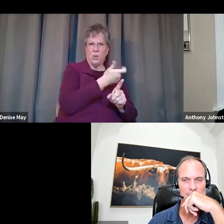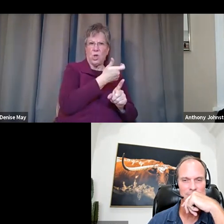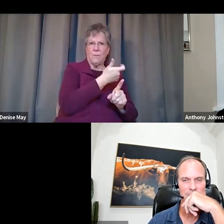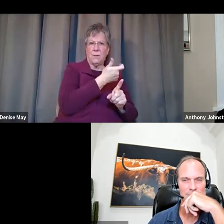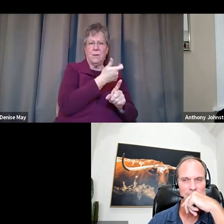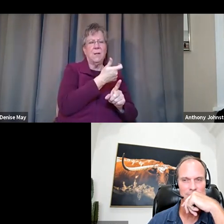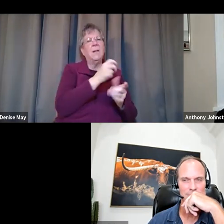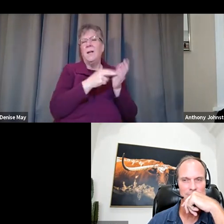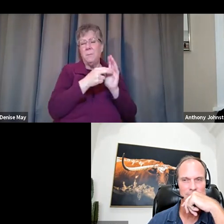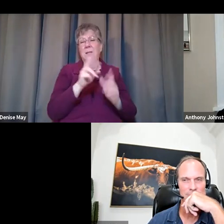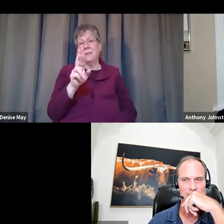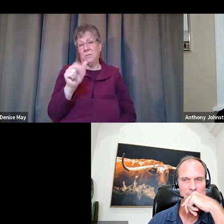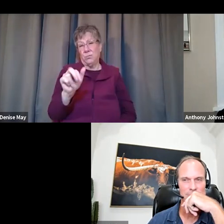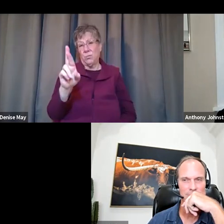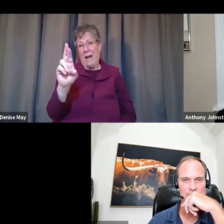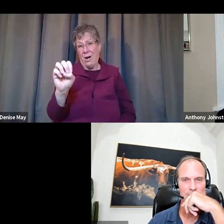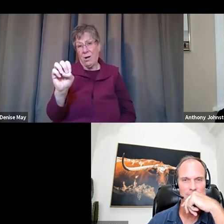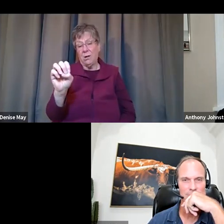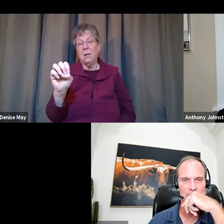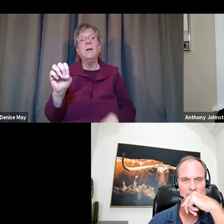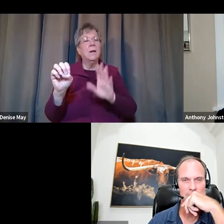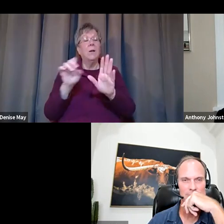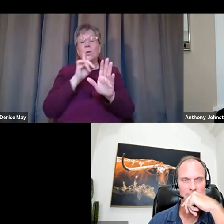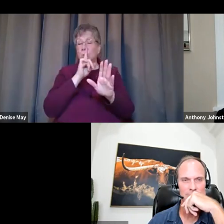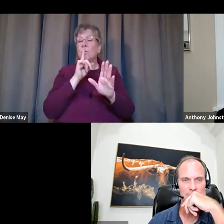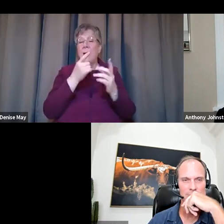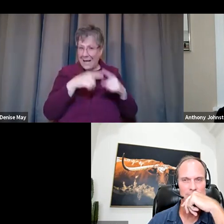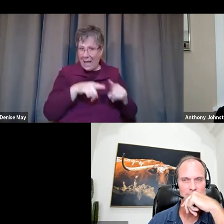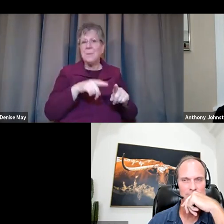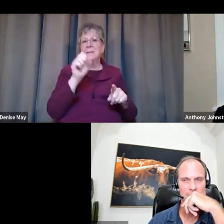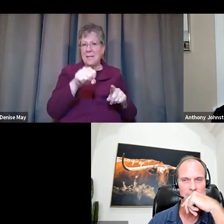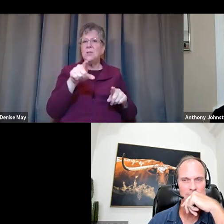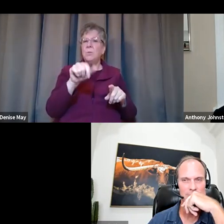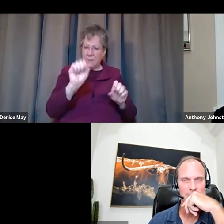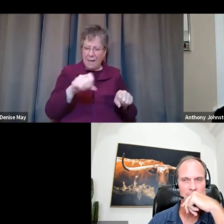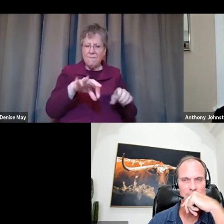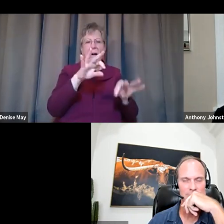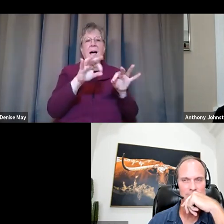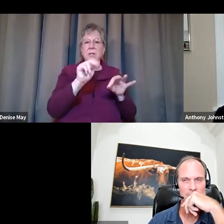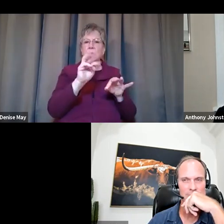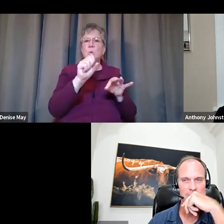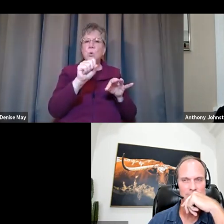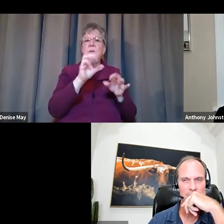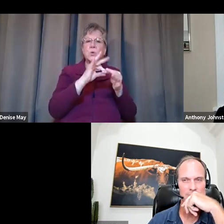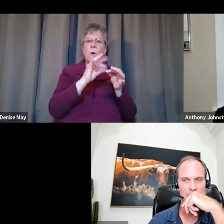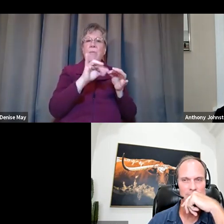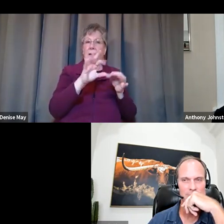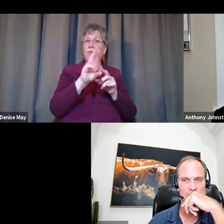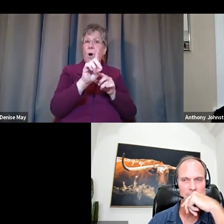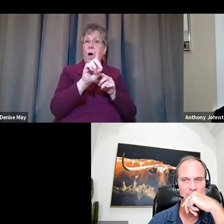extremely rare. No question, there are cases where it happens. You can Google it and find news stories where there's fraud that's